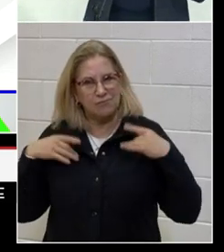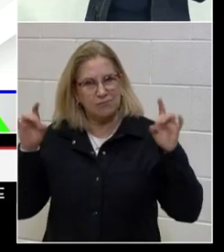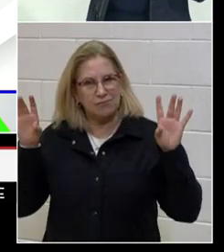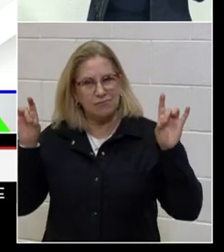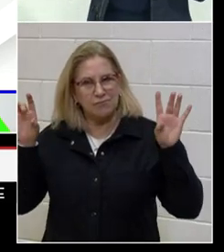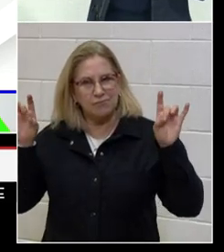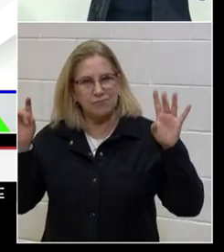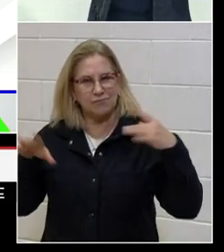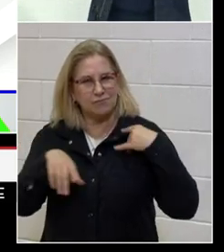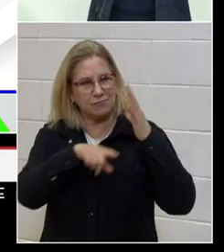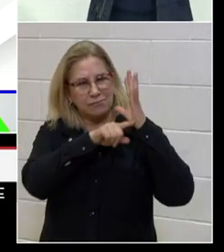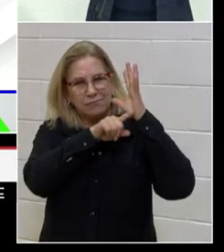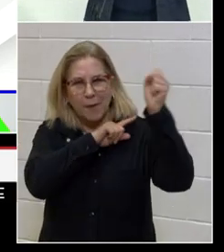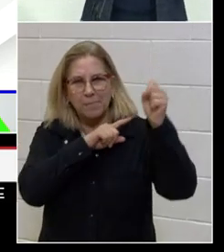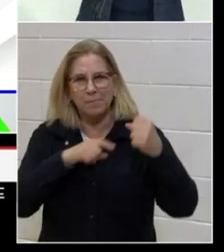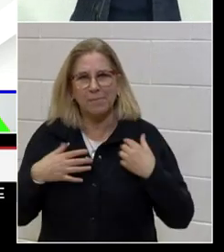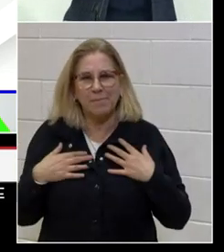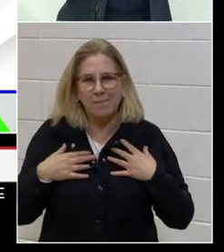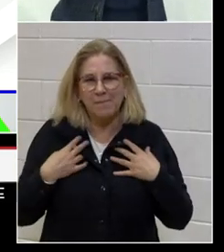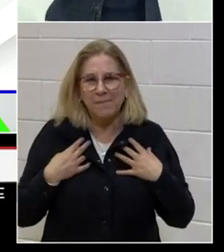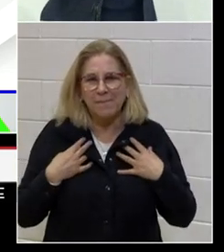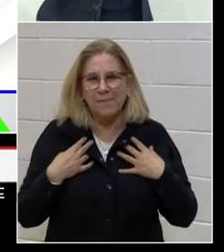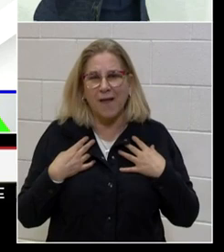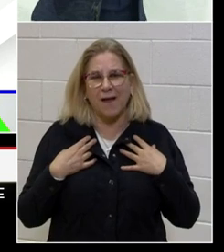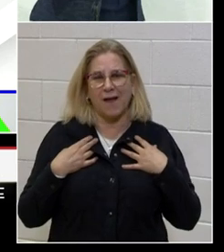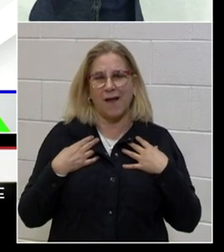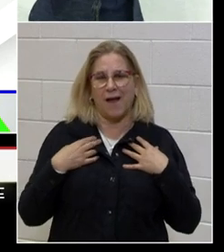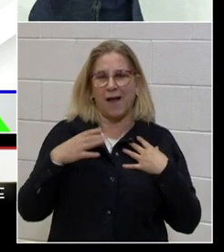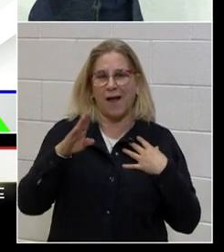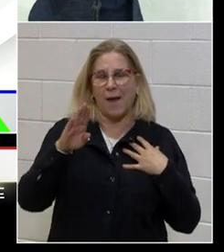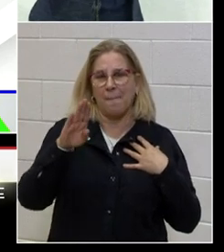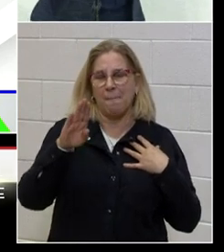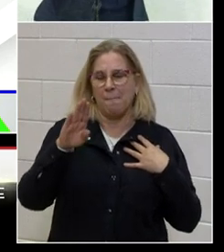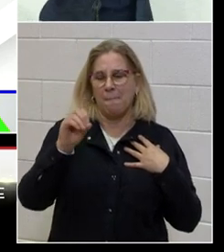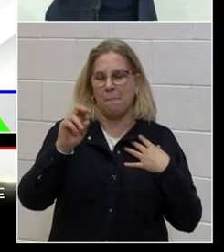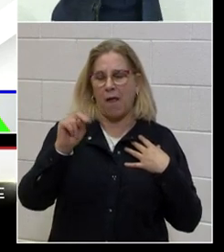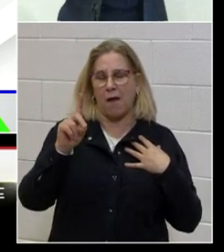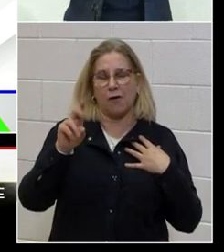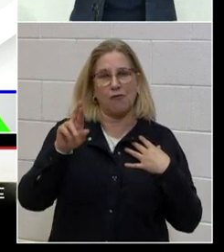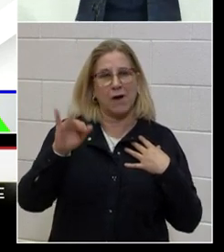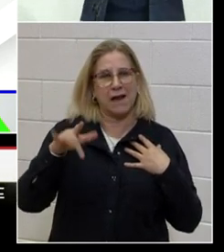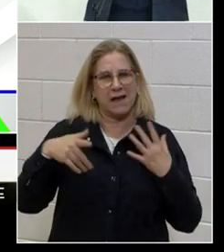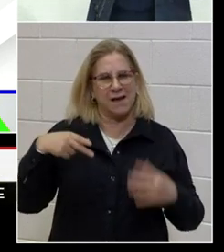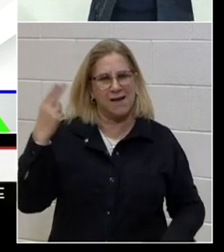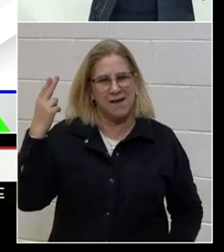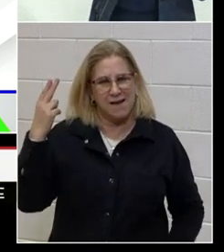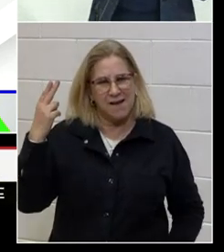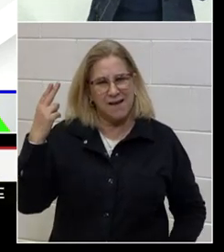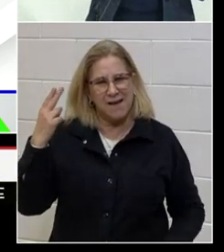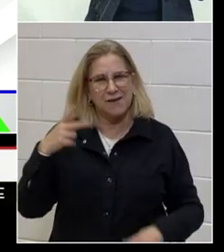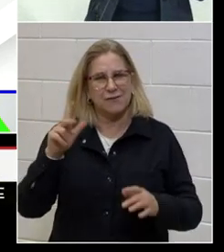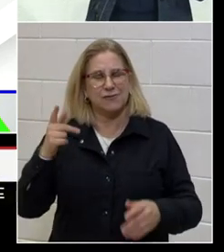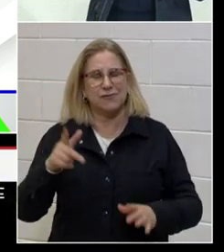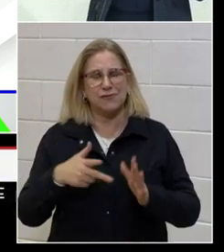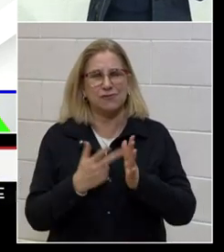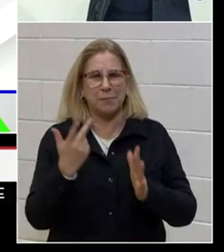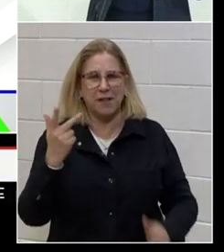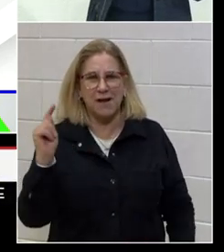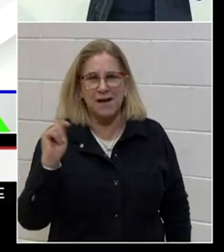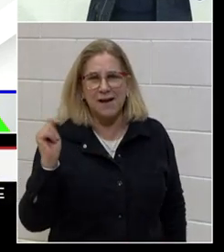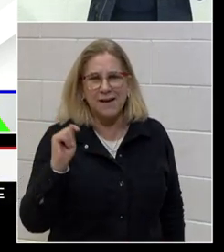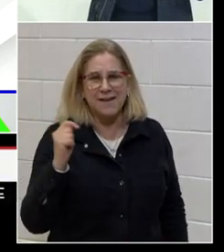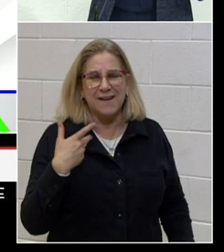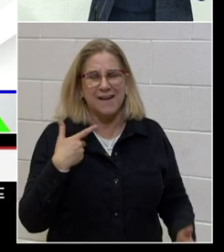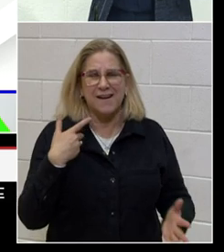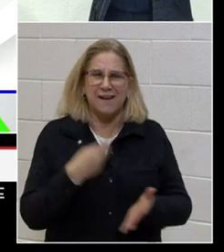are strong. You've heard me say that we have a AAA bond rating, right? I'm proud that we've achieved that during my tenure, and we